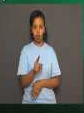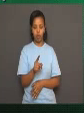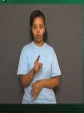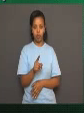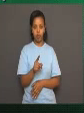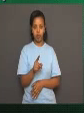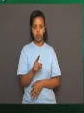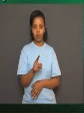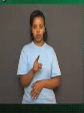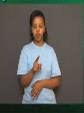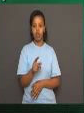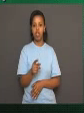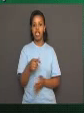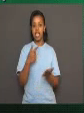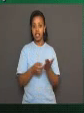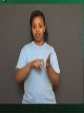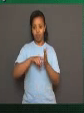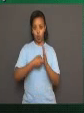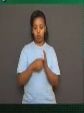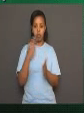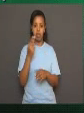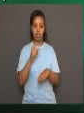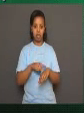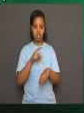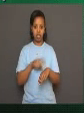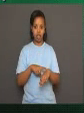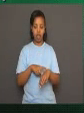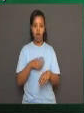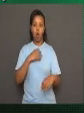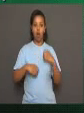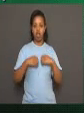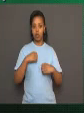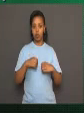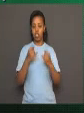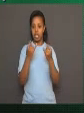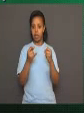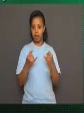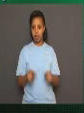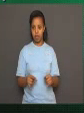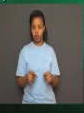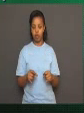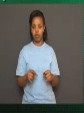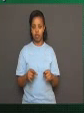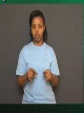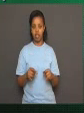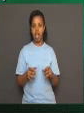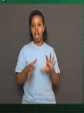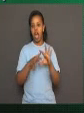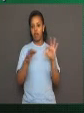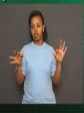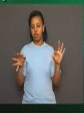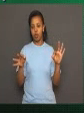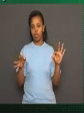the dichotomous key, organisms are classified, choosing the statement that